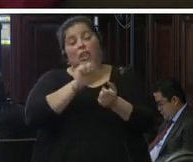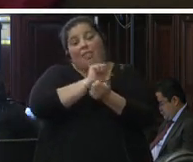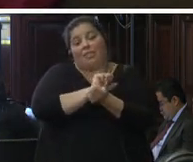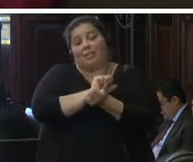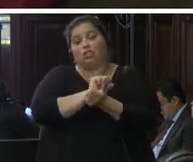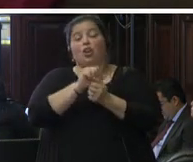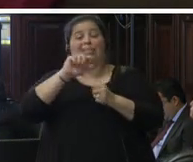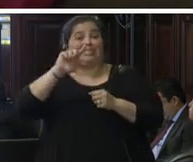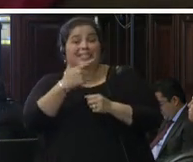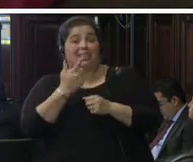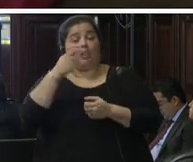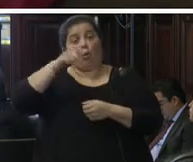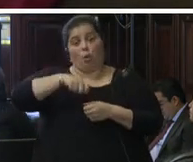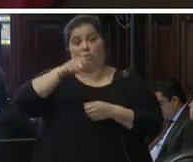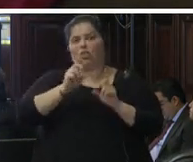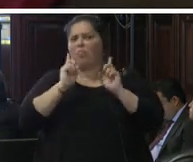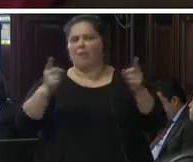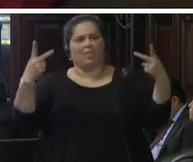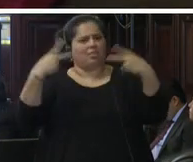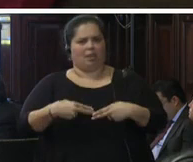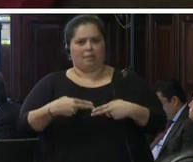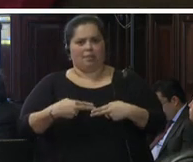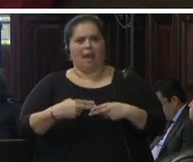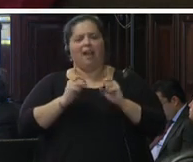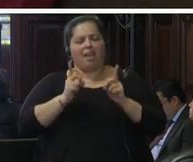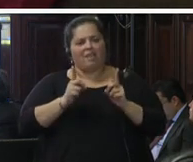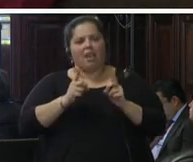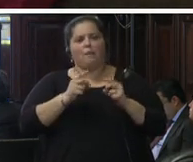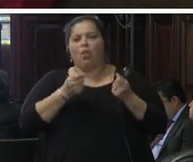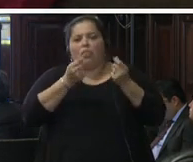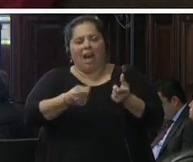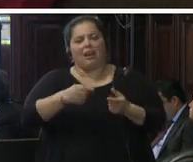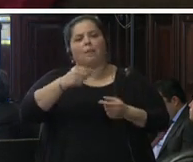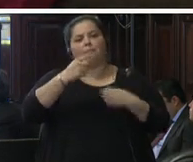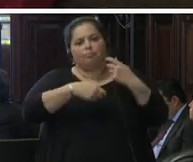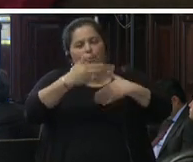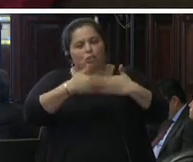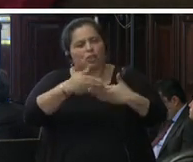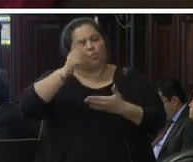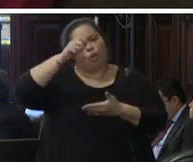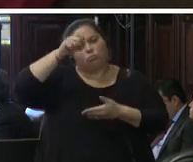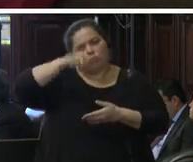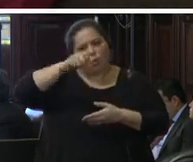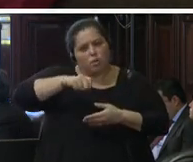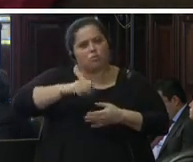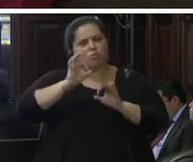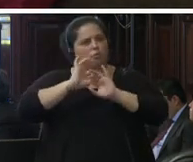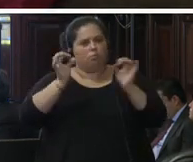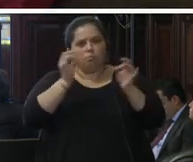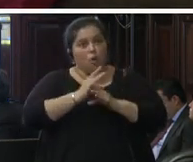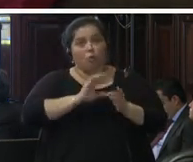as possible and come to a conclusion and then find some means of punishing them other than putting them in jail